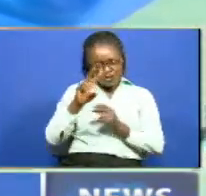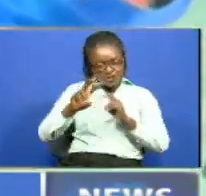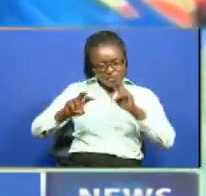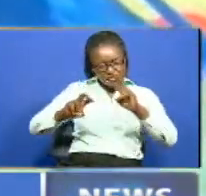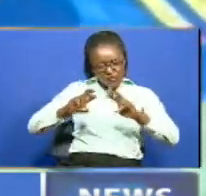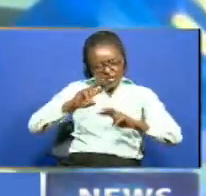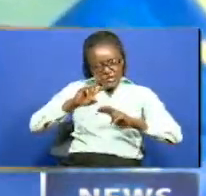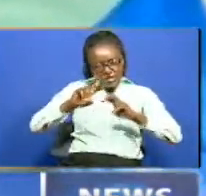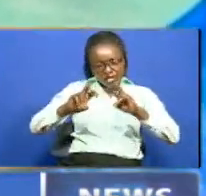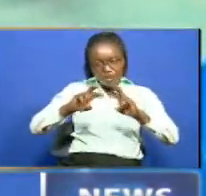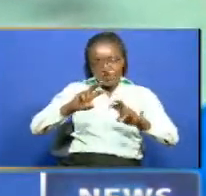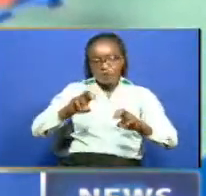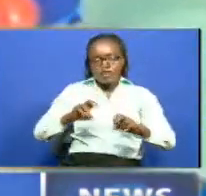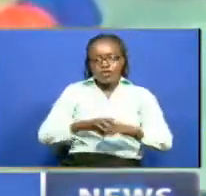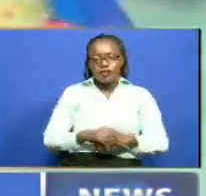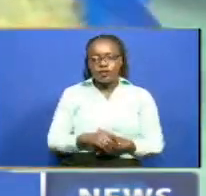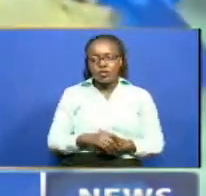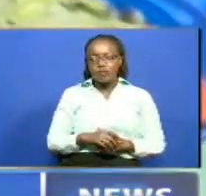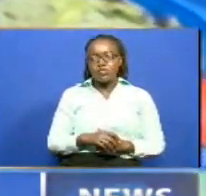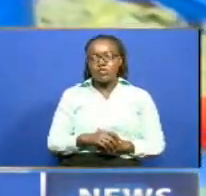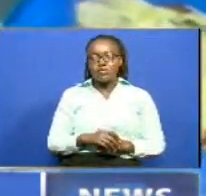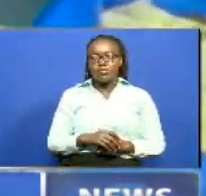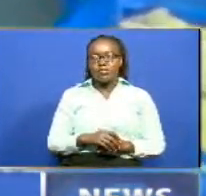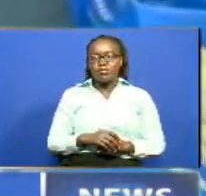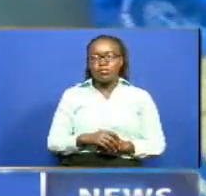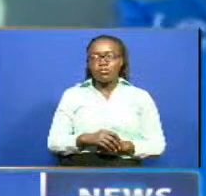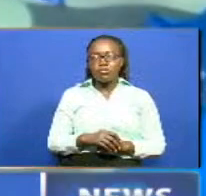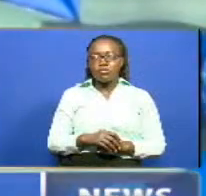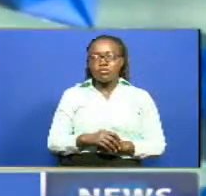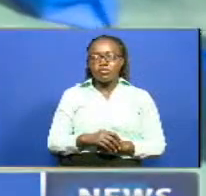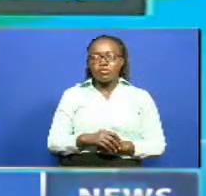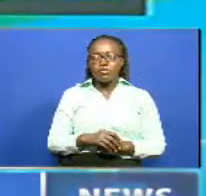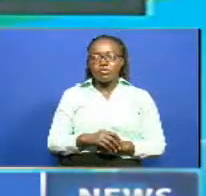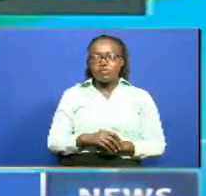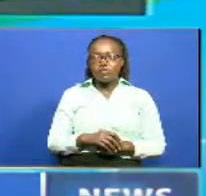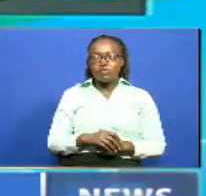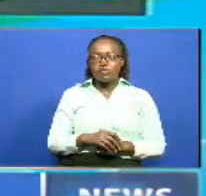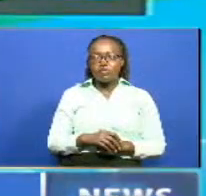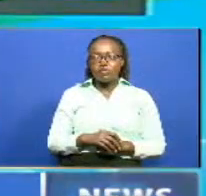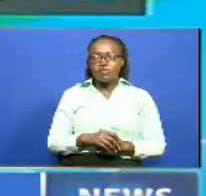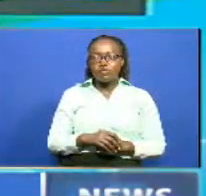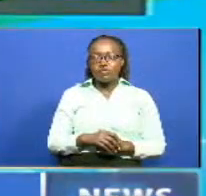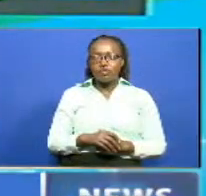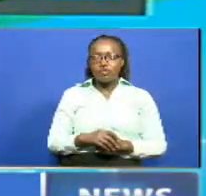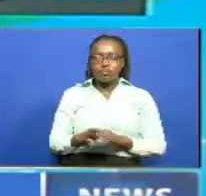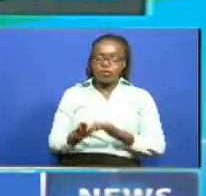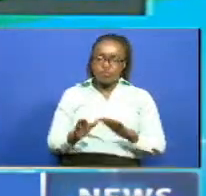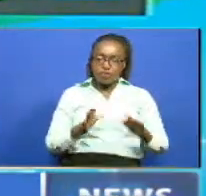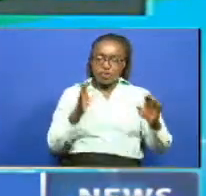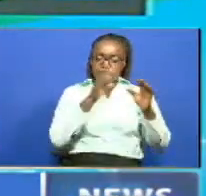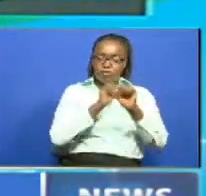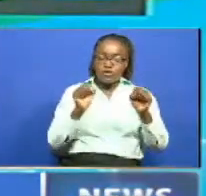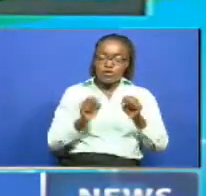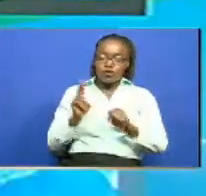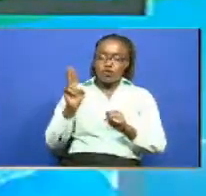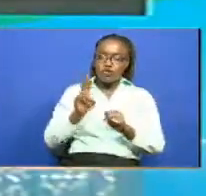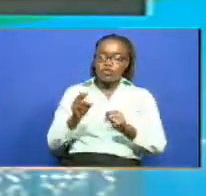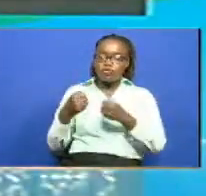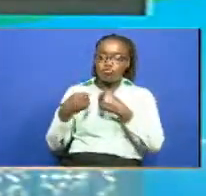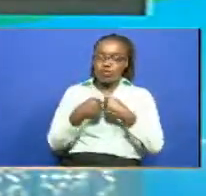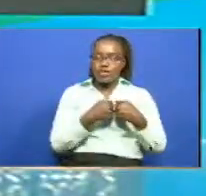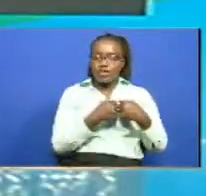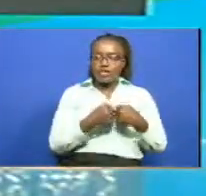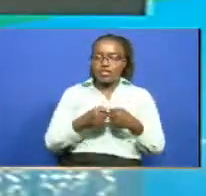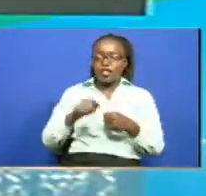Kevin Washira, Channel 1 News. Now, President Uhuru Kenyatta has challenged the